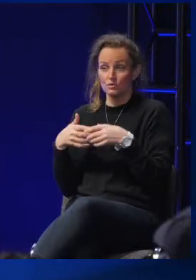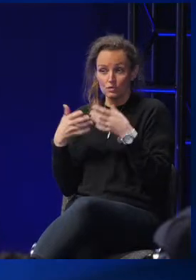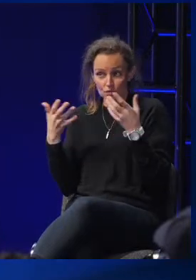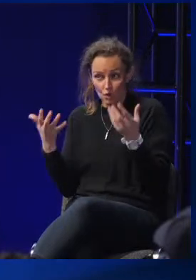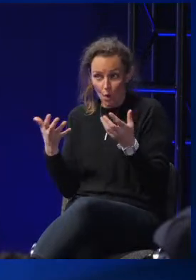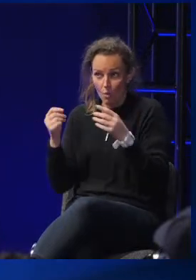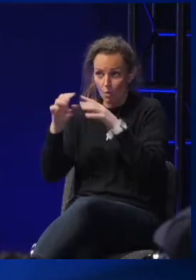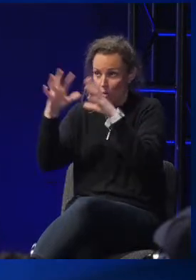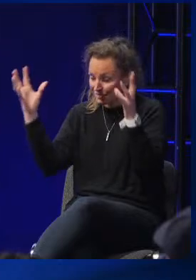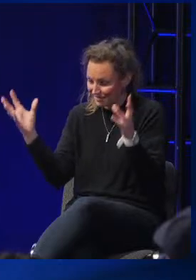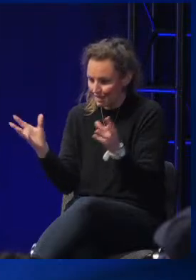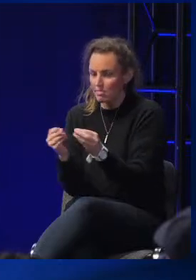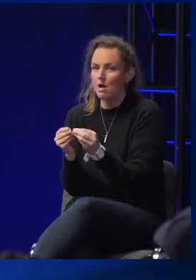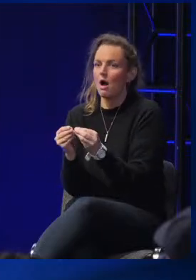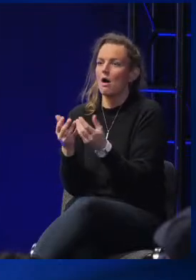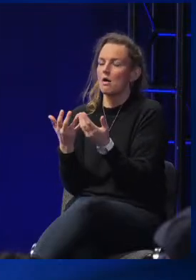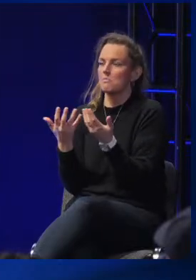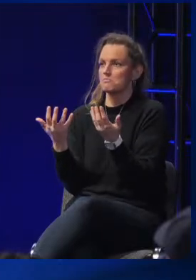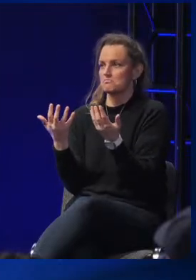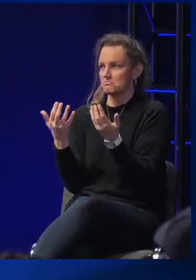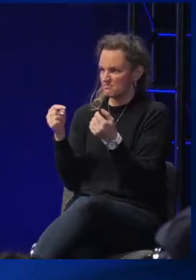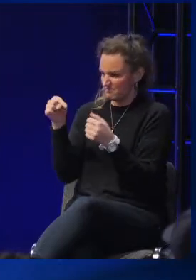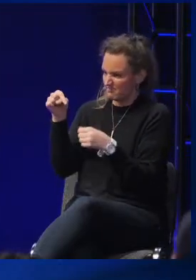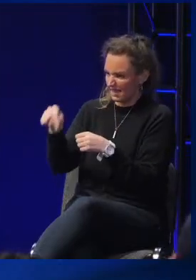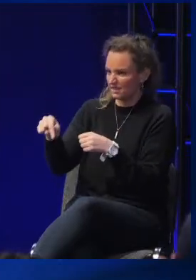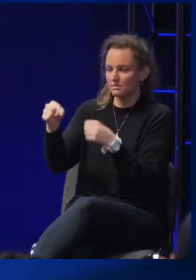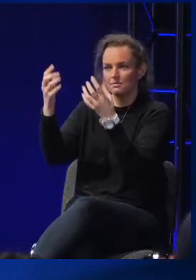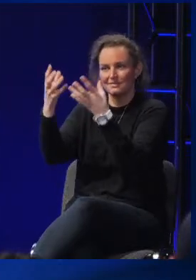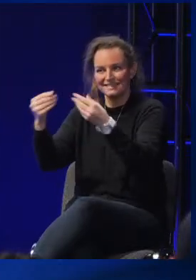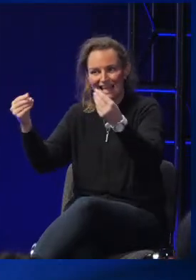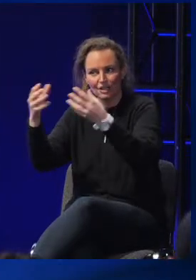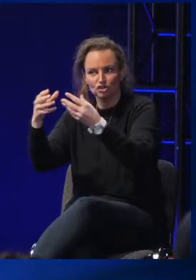all together got us to this kind of texture.